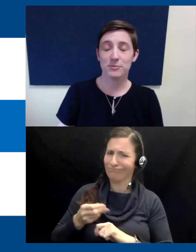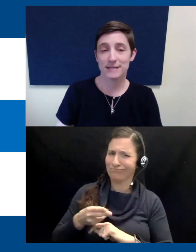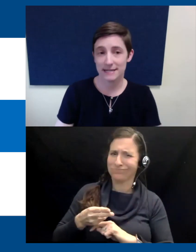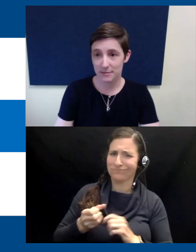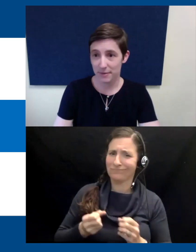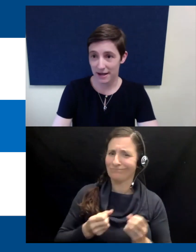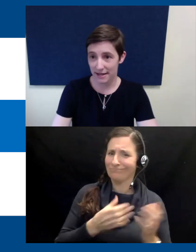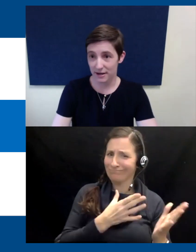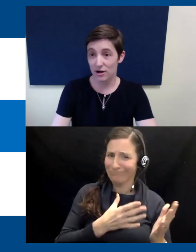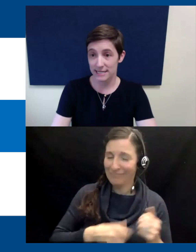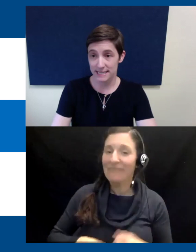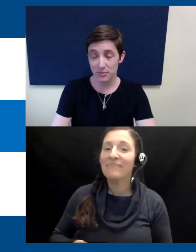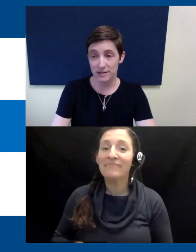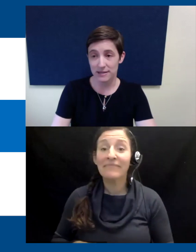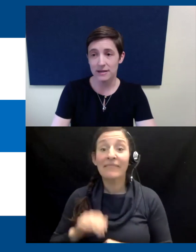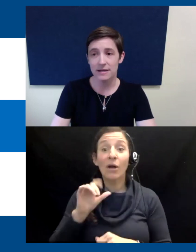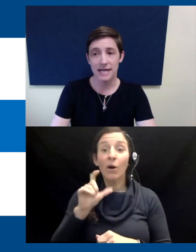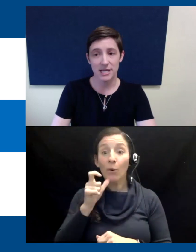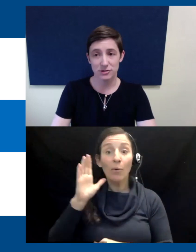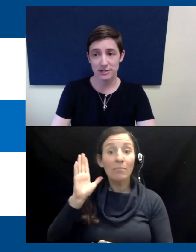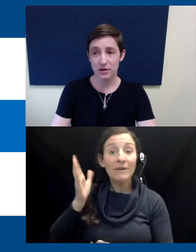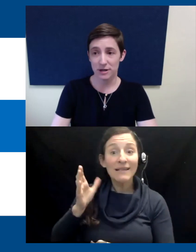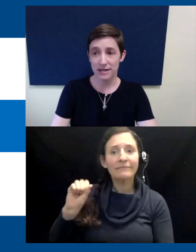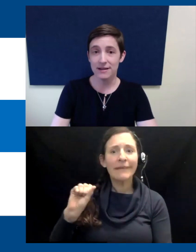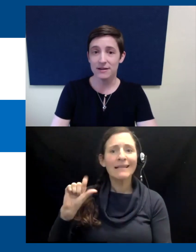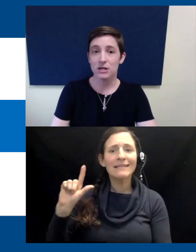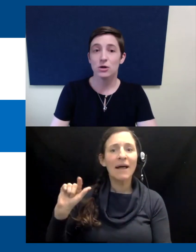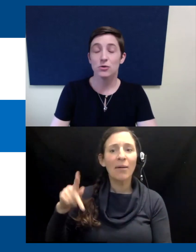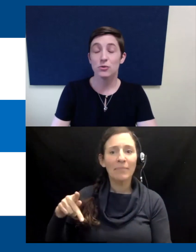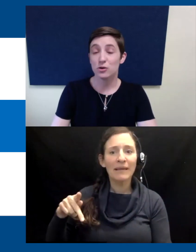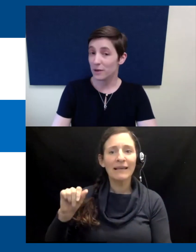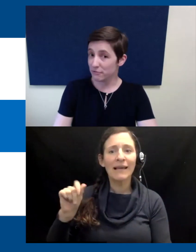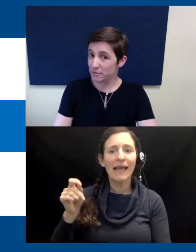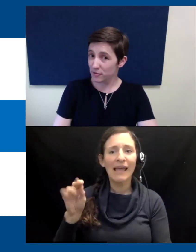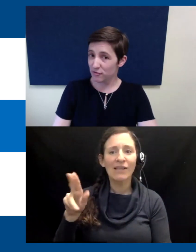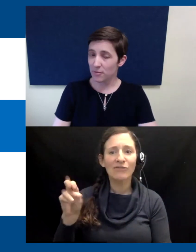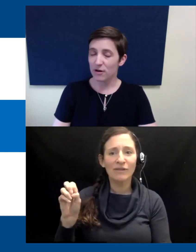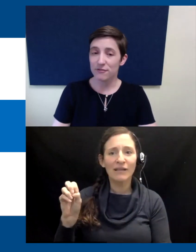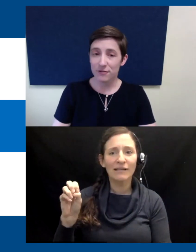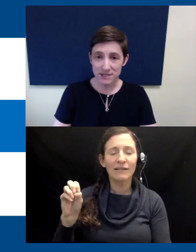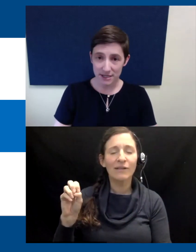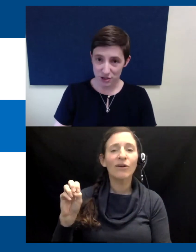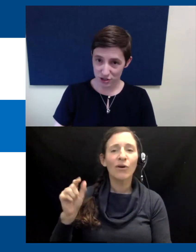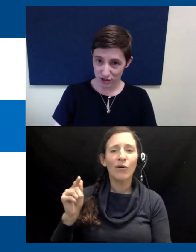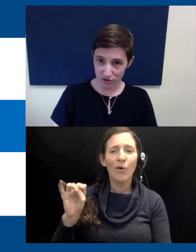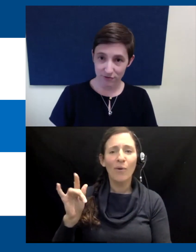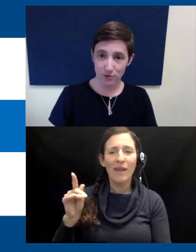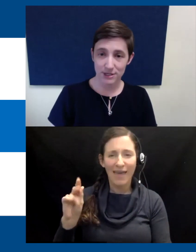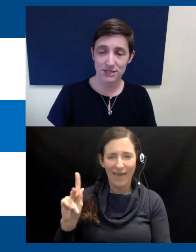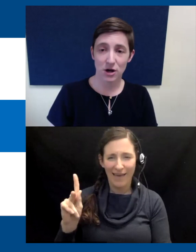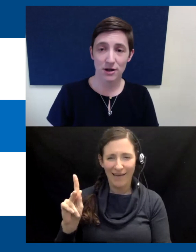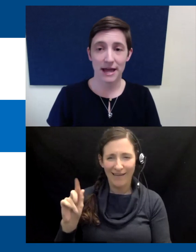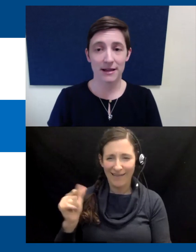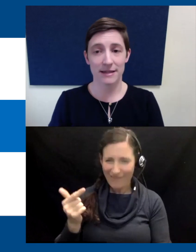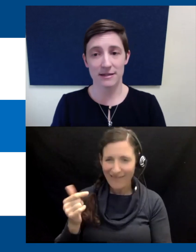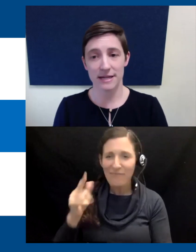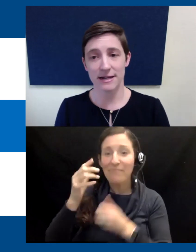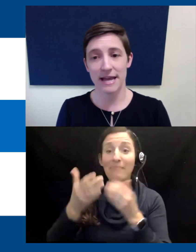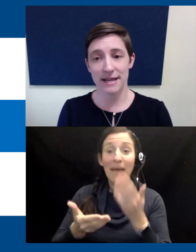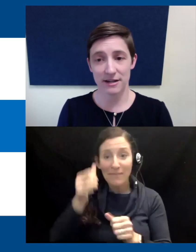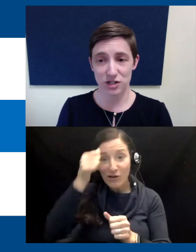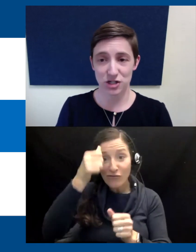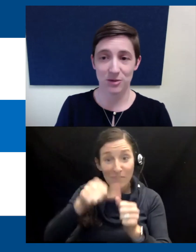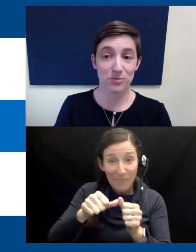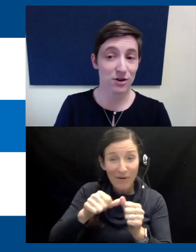That will be presented by our SLP, Adrienne Koenig, who you may remember from our first Lunch and Learn focused on